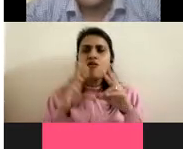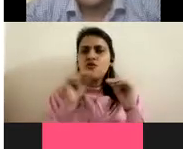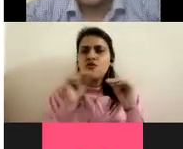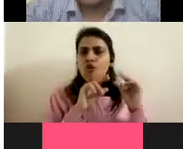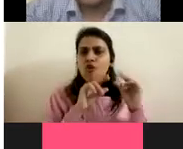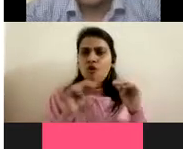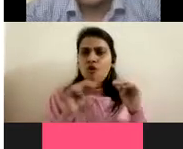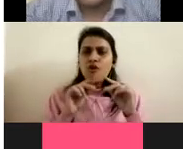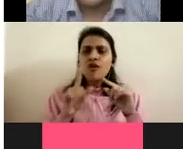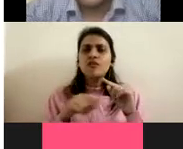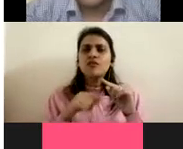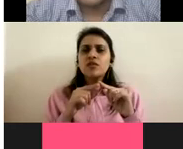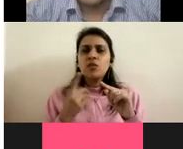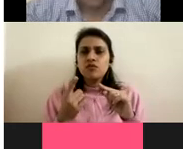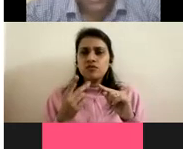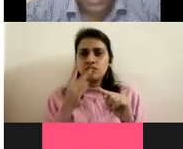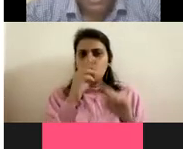described. Okay, sir.